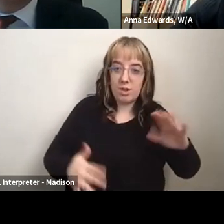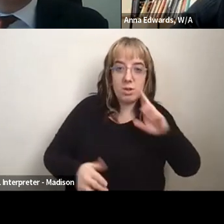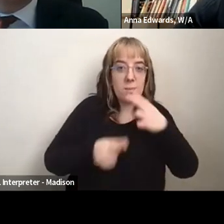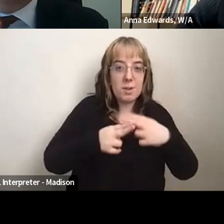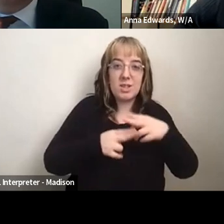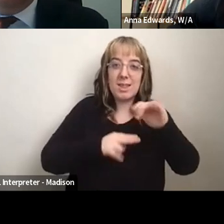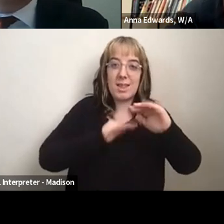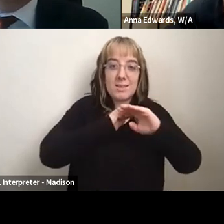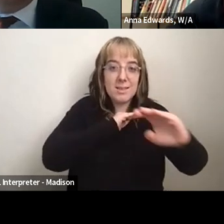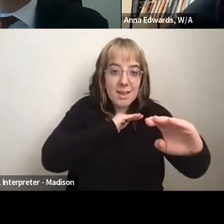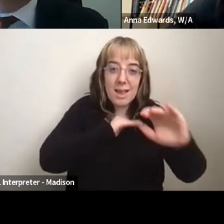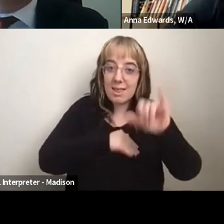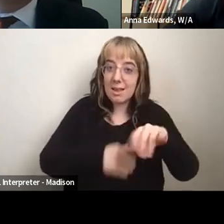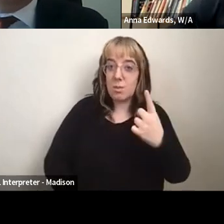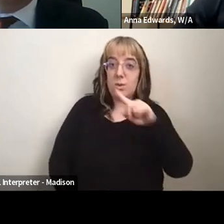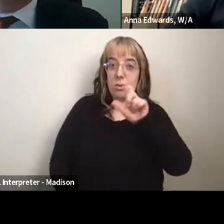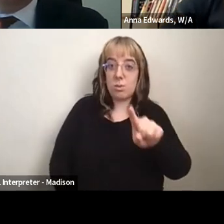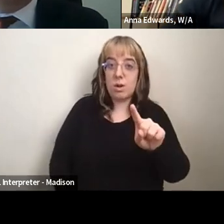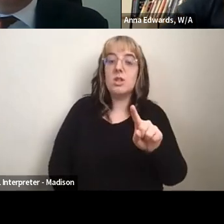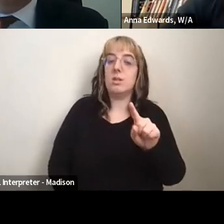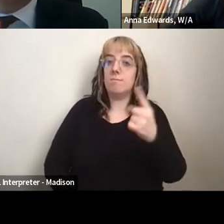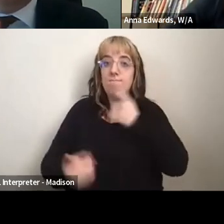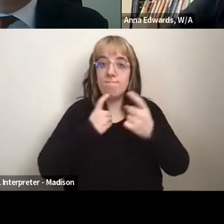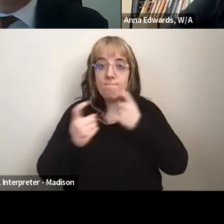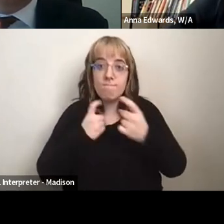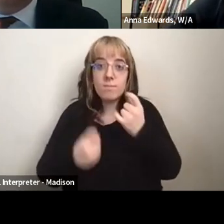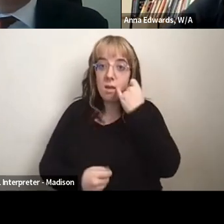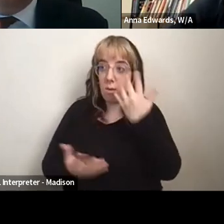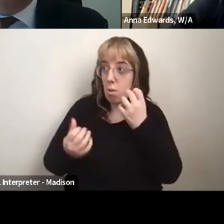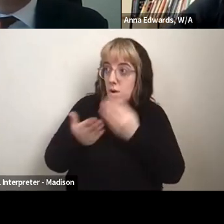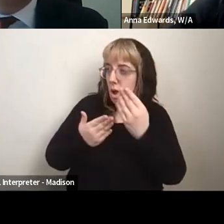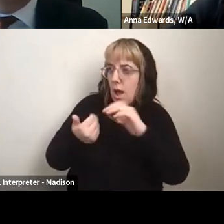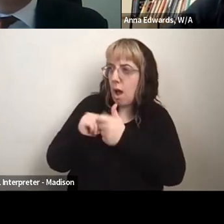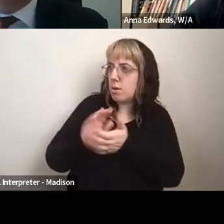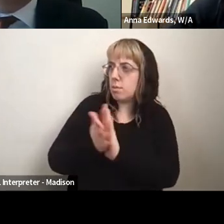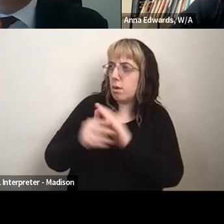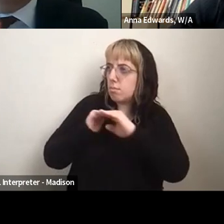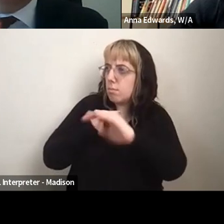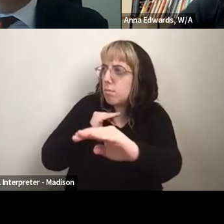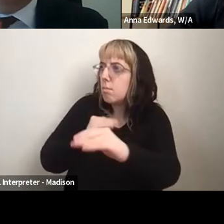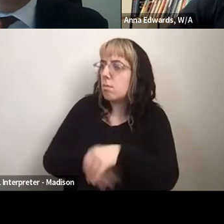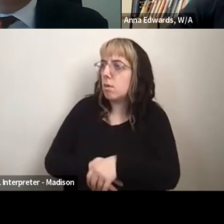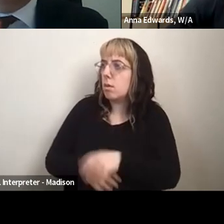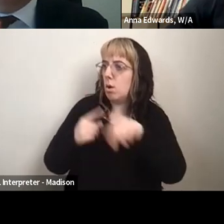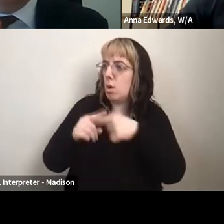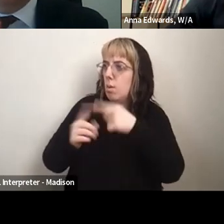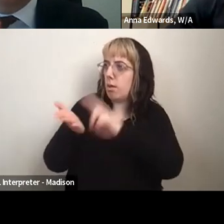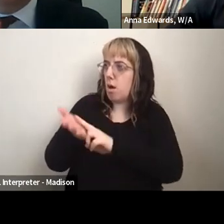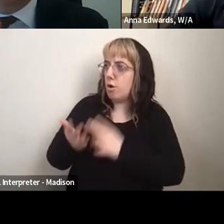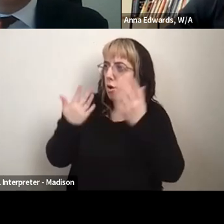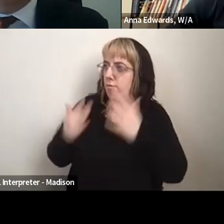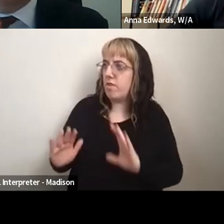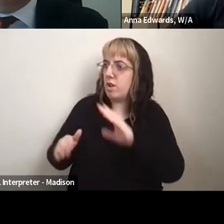That's one of the questions we get all the time when we want to purchase anything. How will this be sustained? Will be sustained once this contract